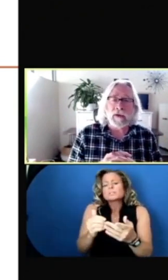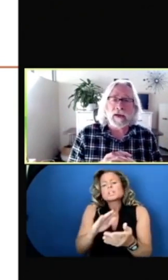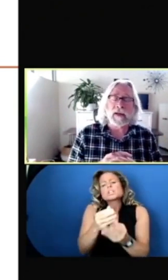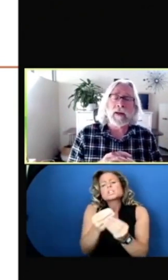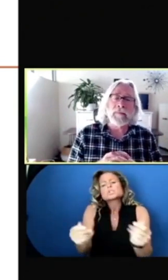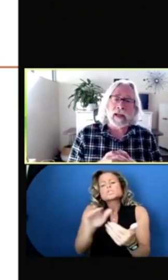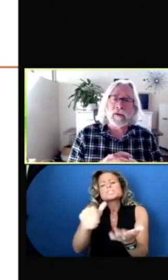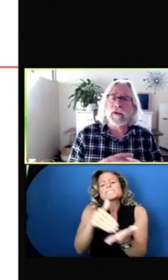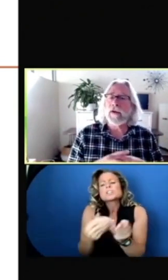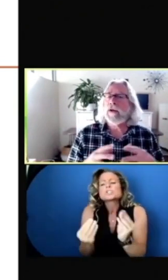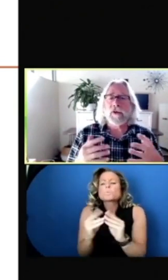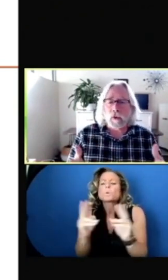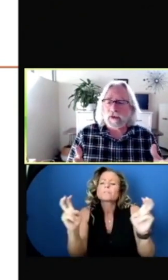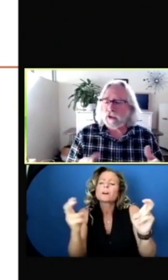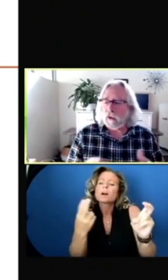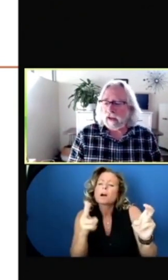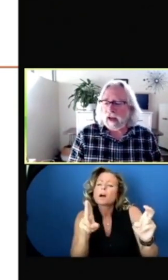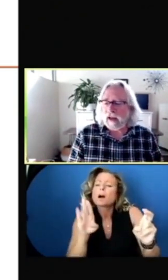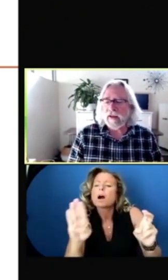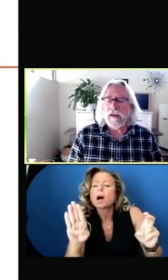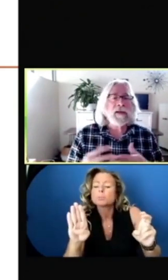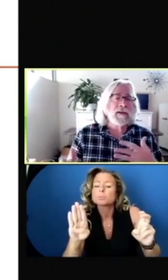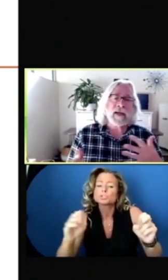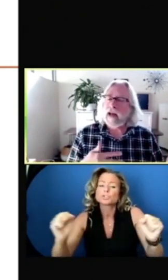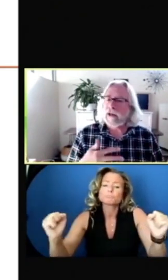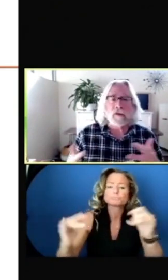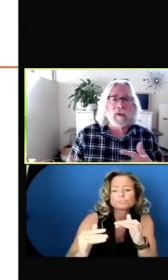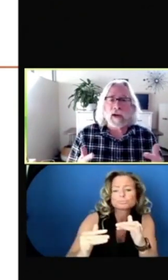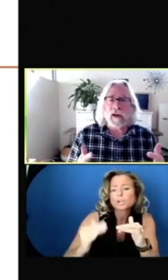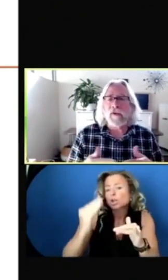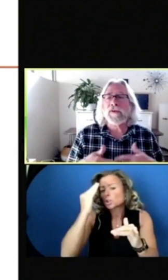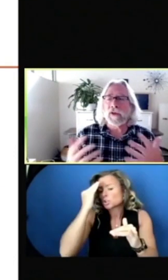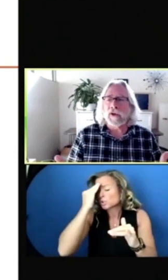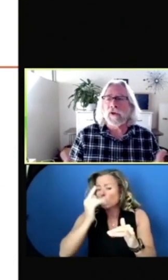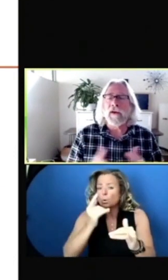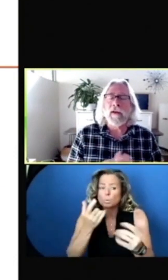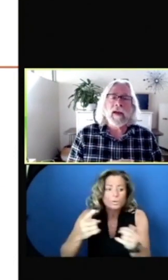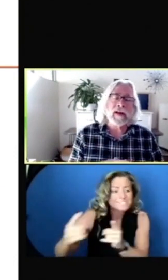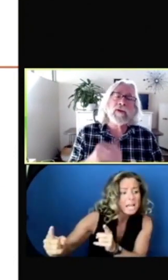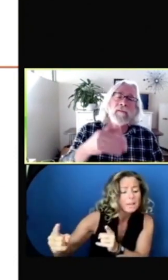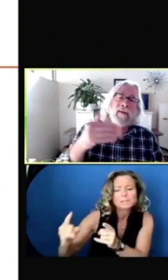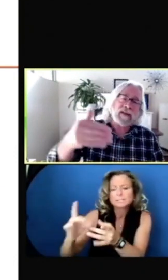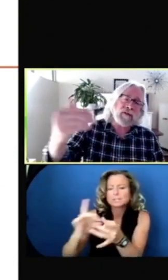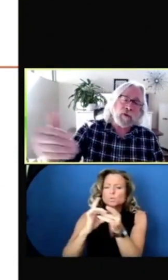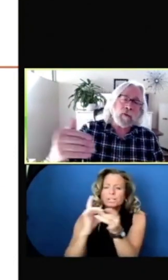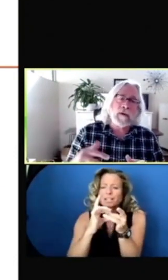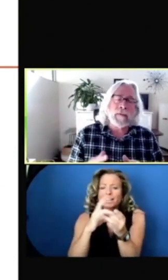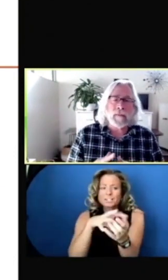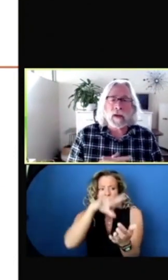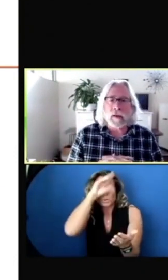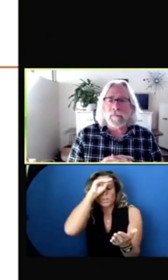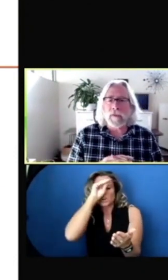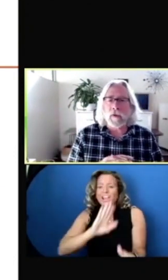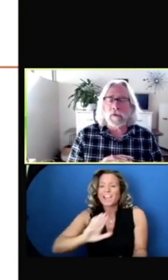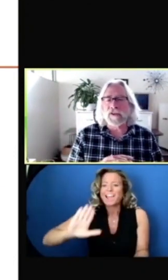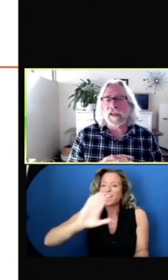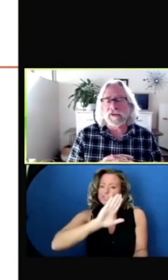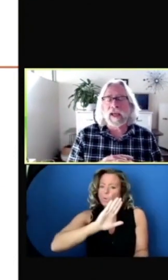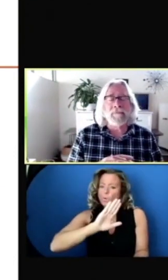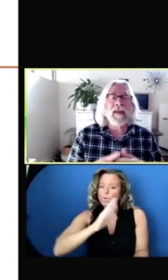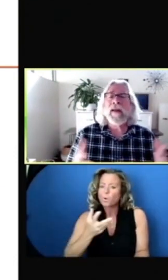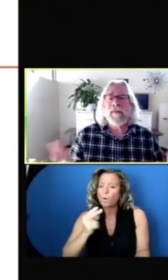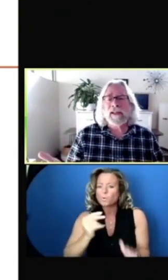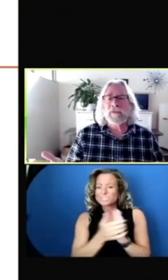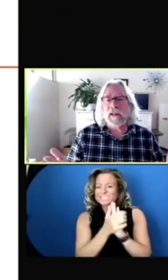literacy community to come together, to know what's going on, to connect with one another, to learn, and to advance your own